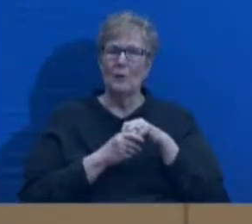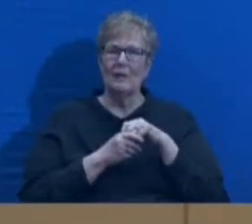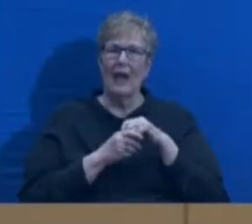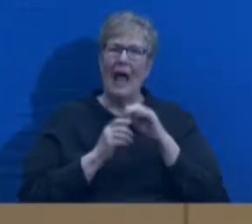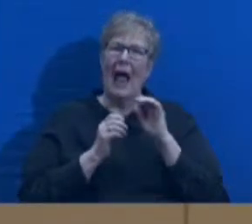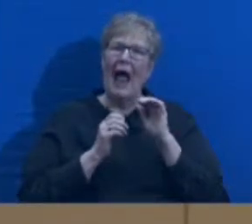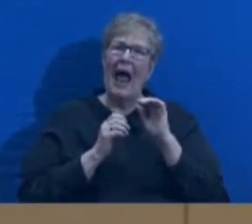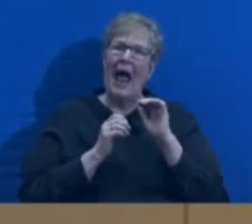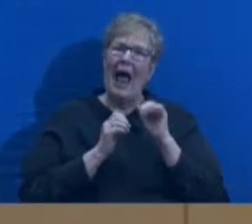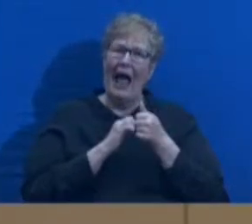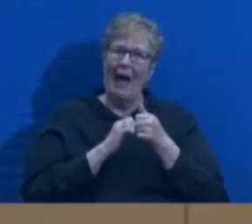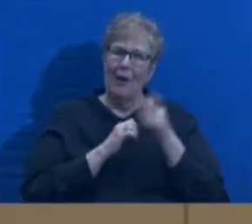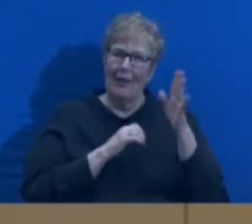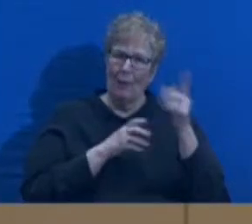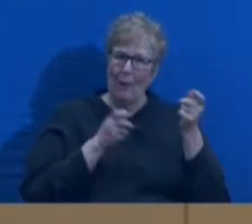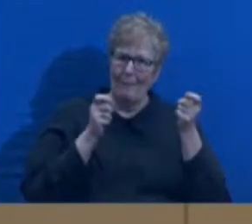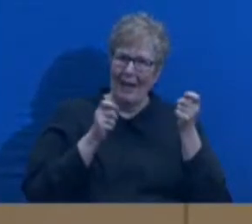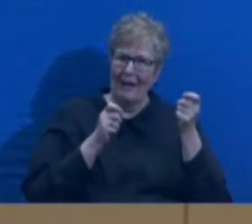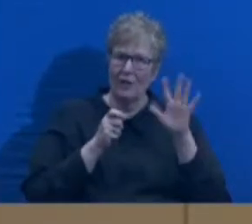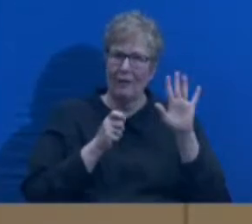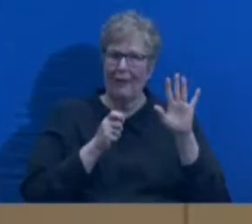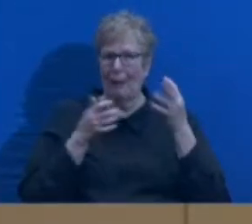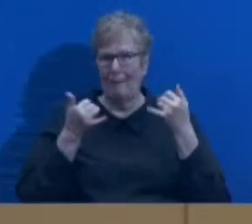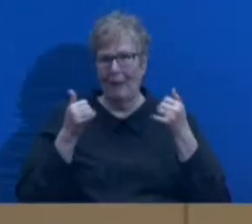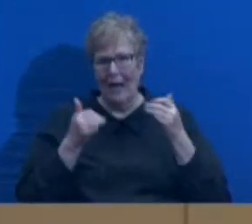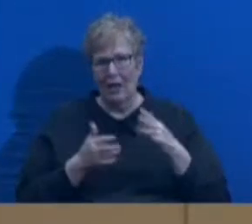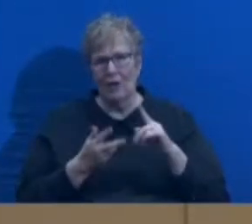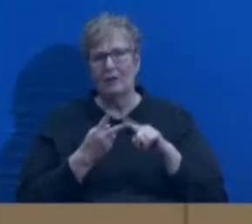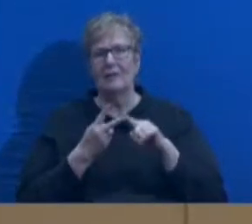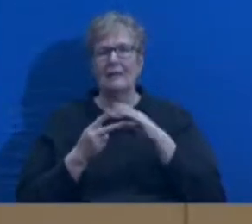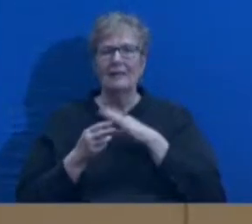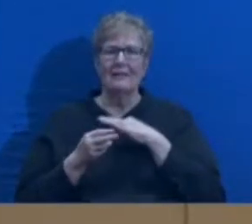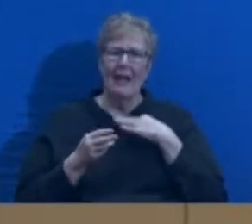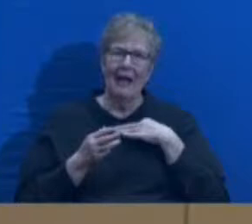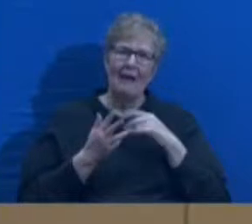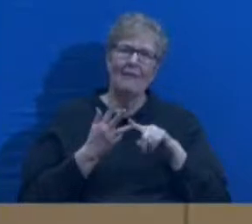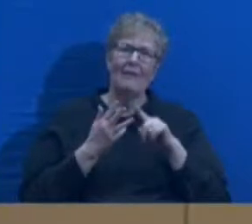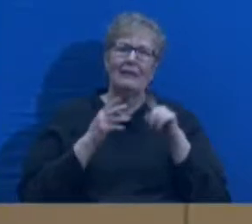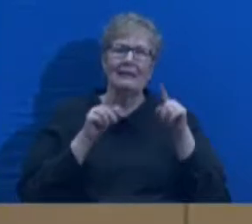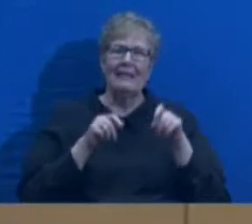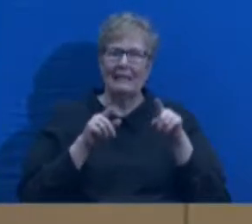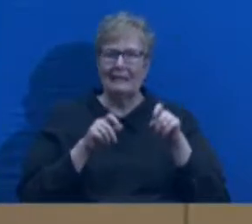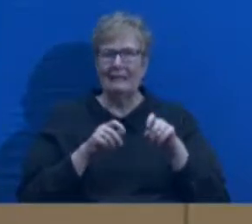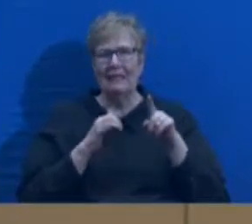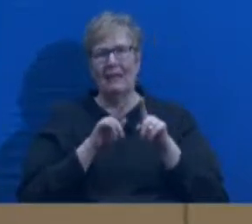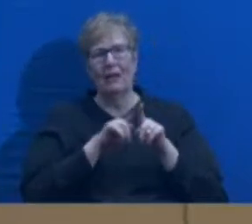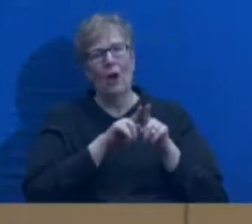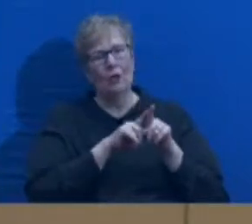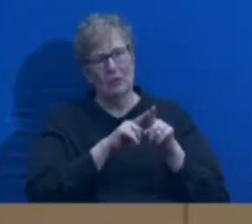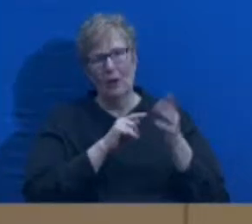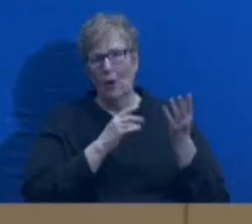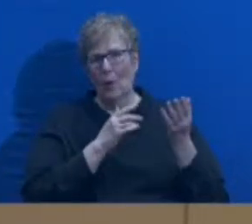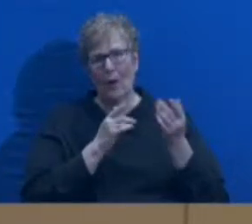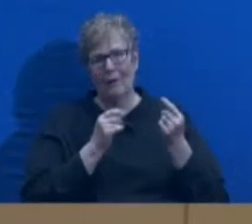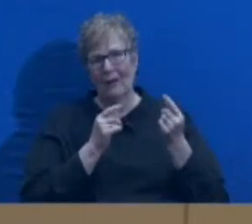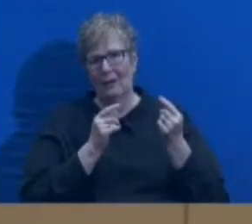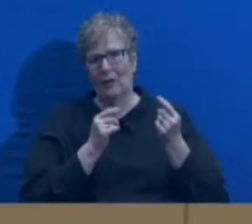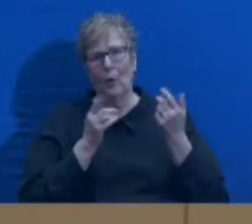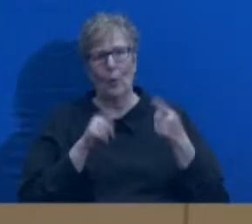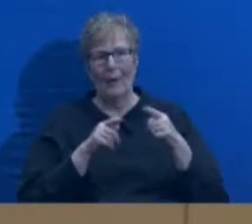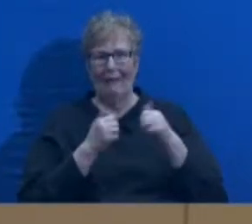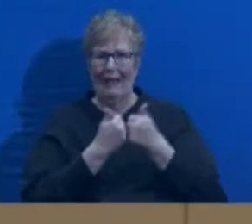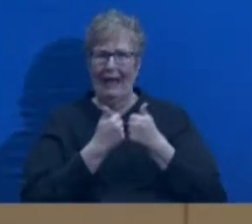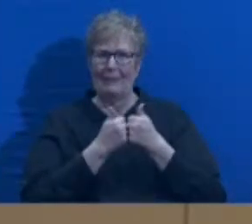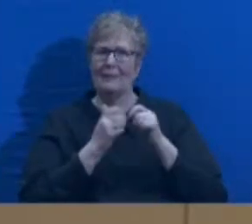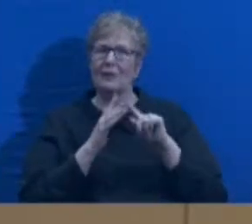they're managing the players, how they're managing their staff, the testing that they're doing, but also what they would do once games